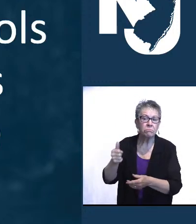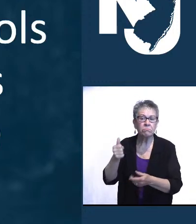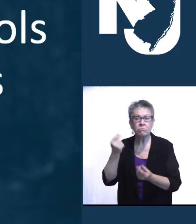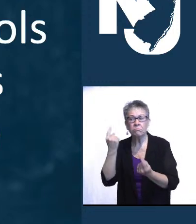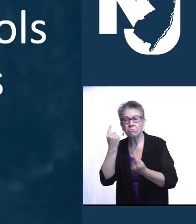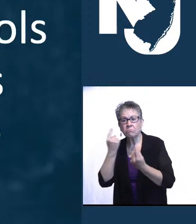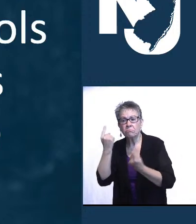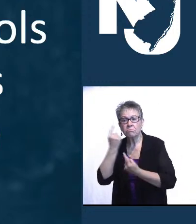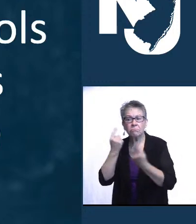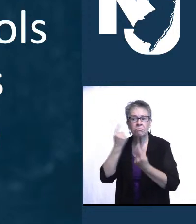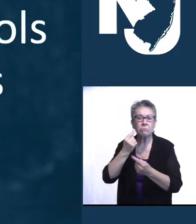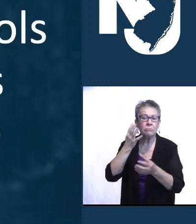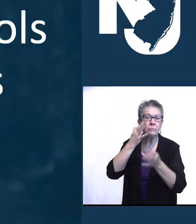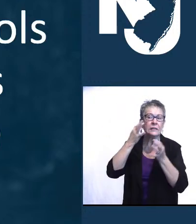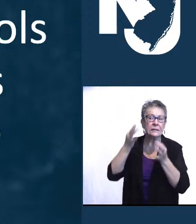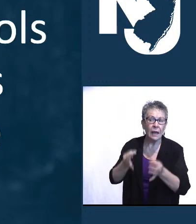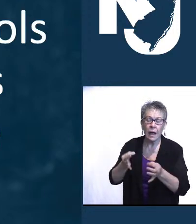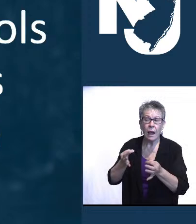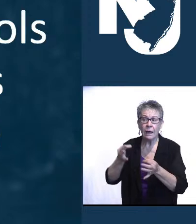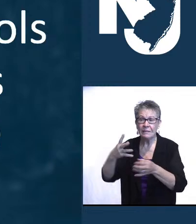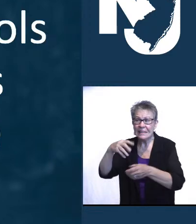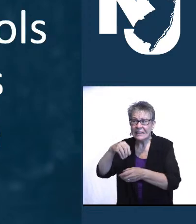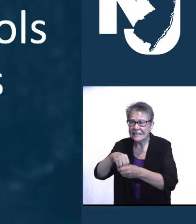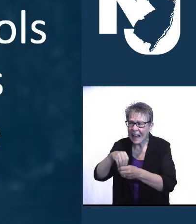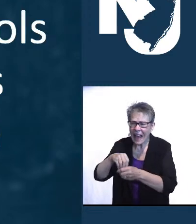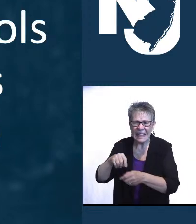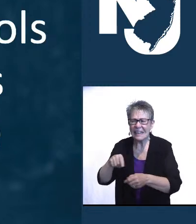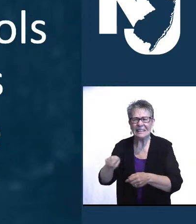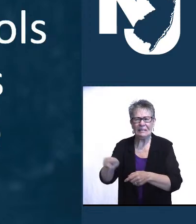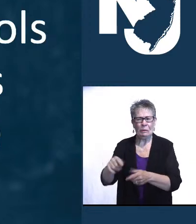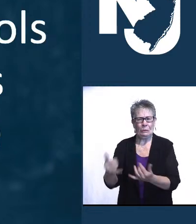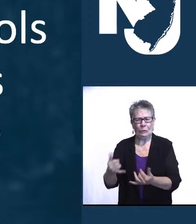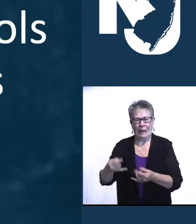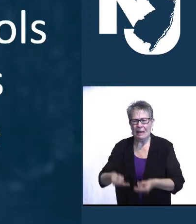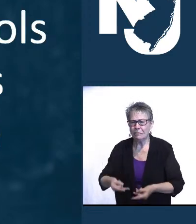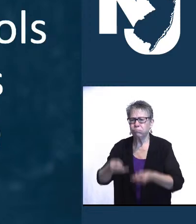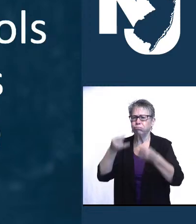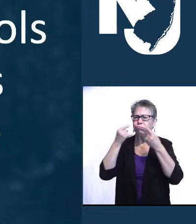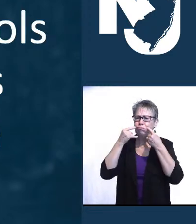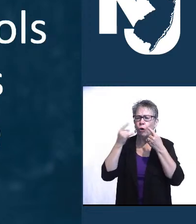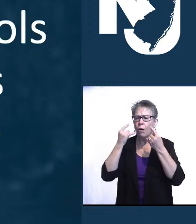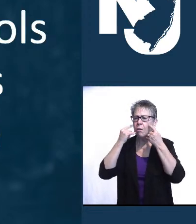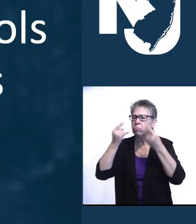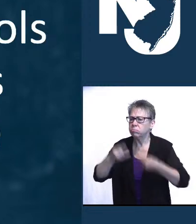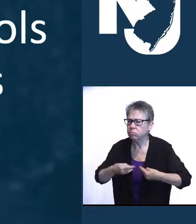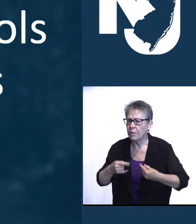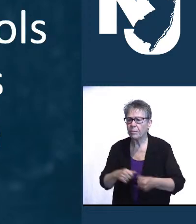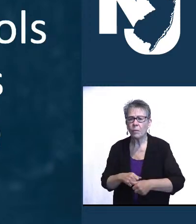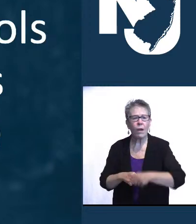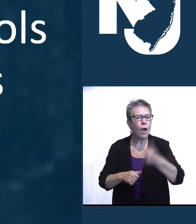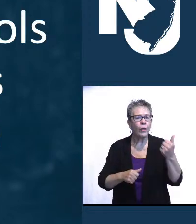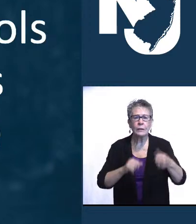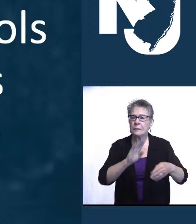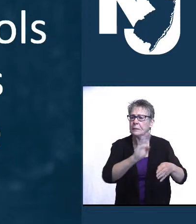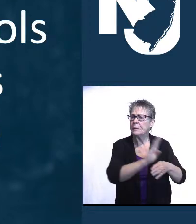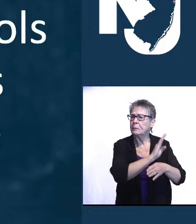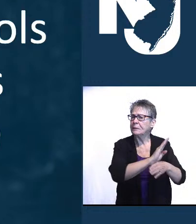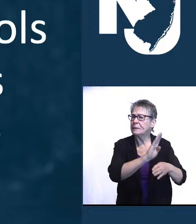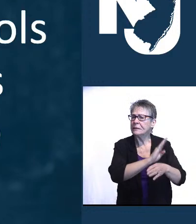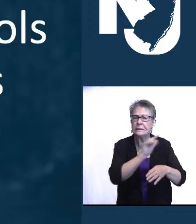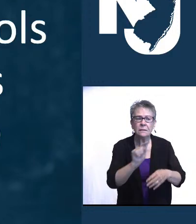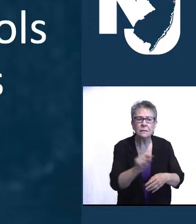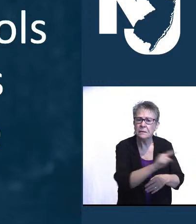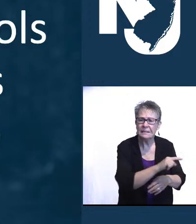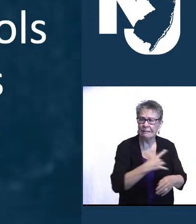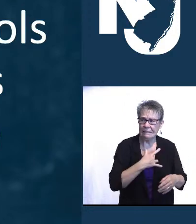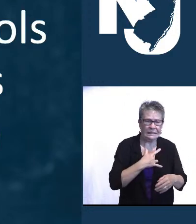such a policy within their business, should community conditions require. Likewise, any